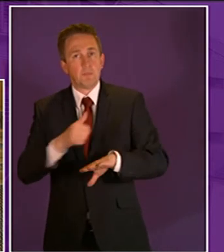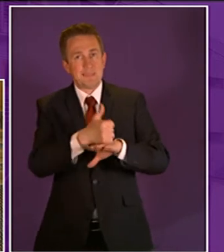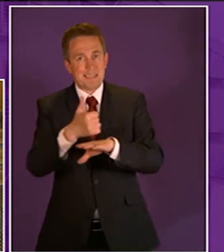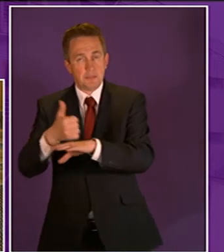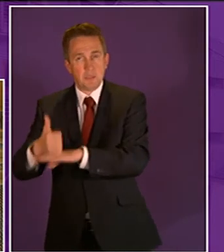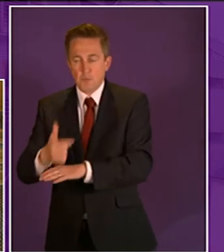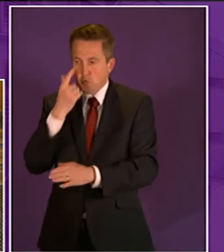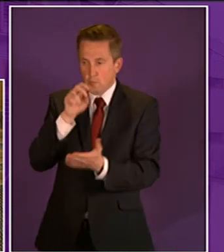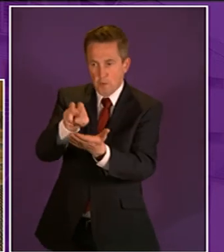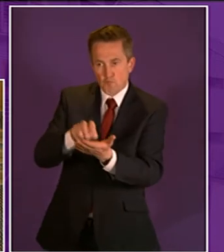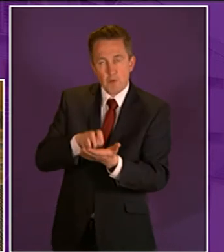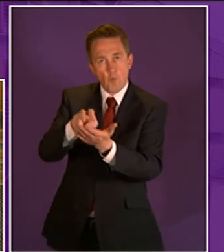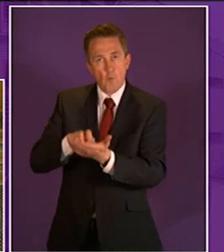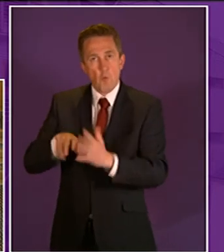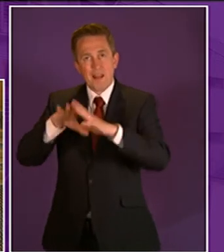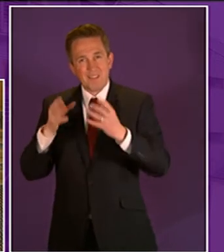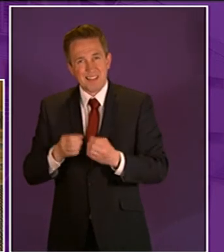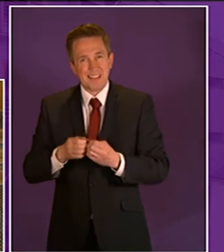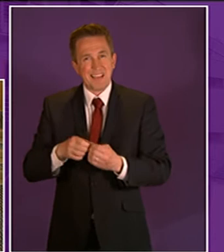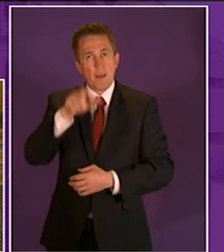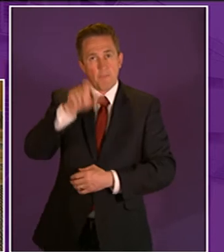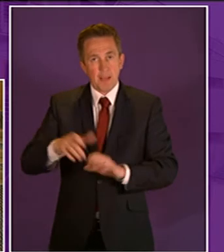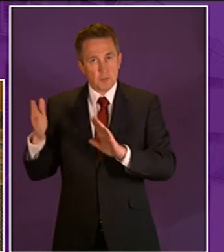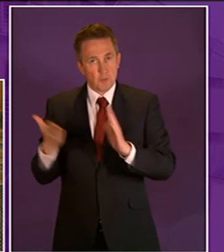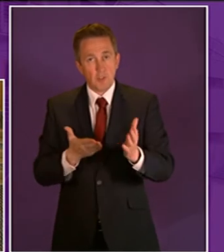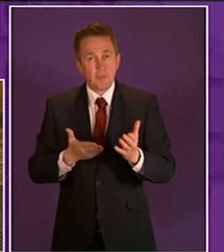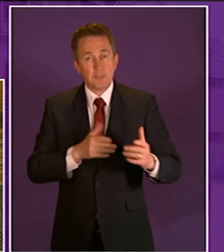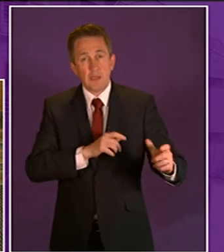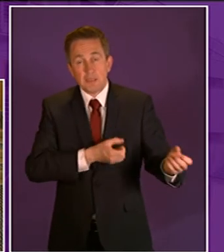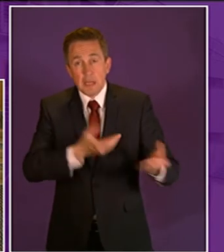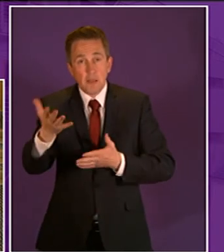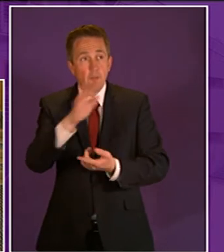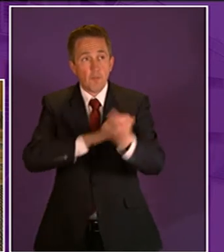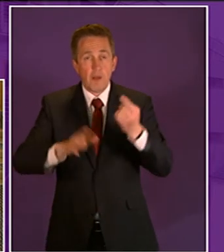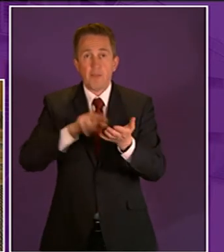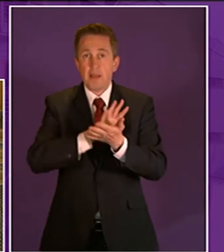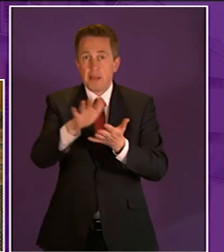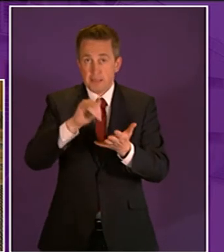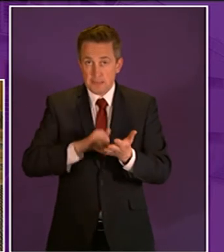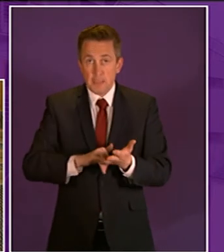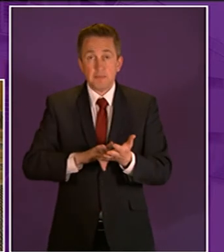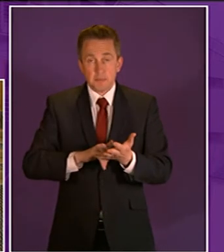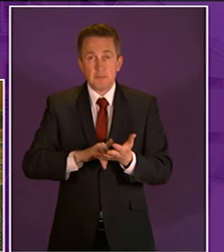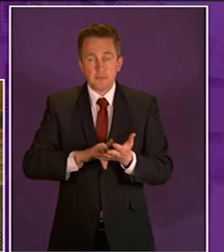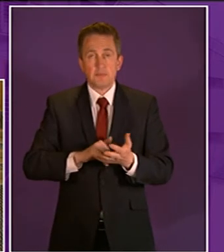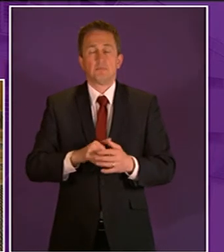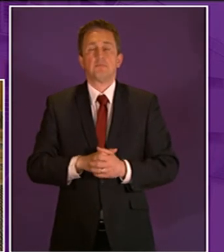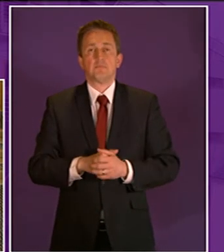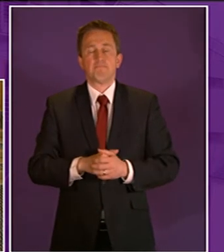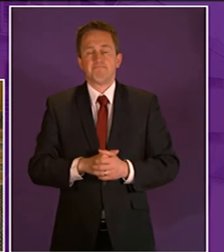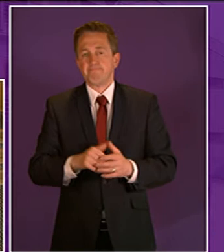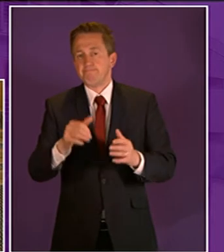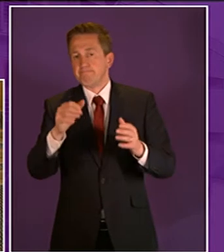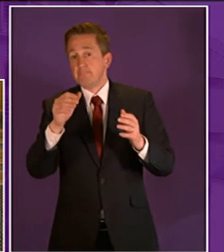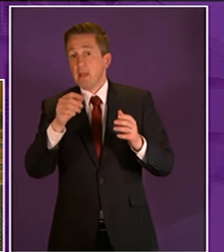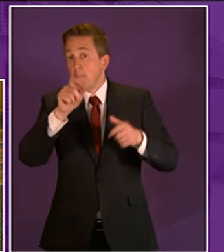captured and that patient services were being delivered across the NHS. I'd like to take this opportunity today to reassure